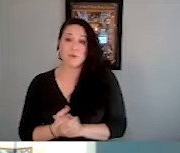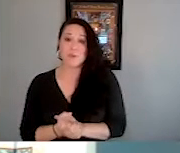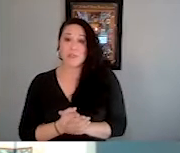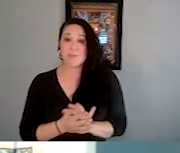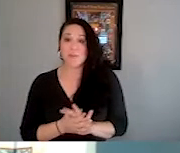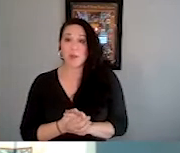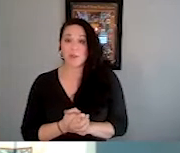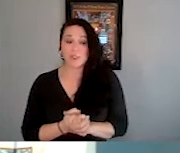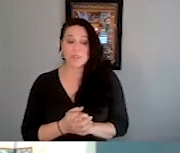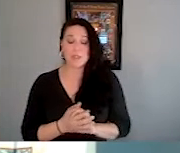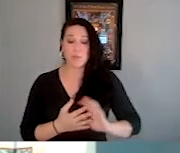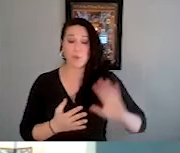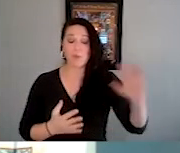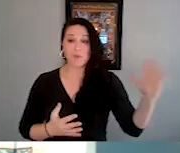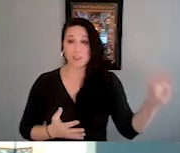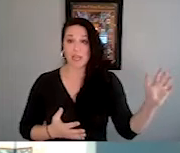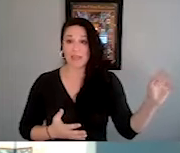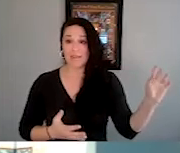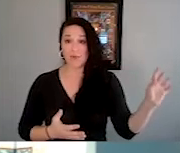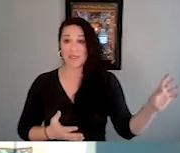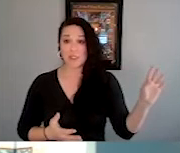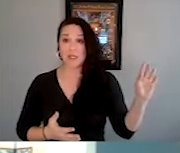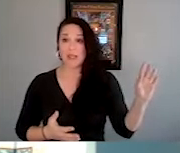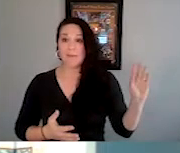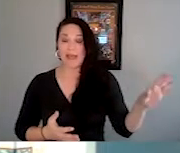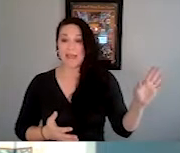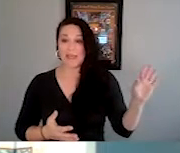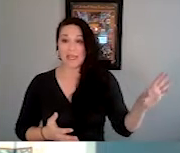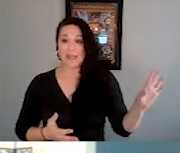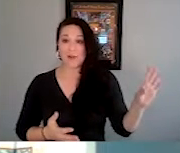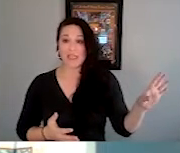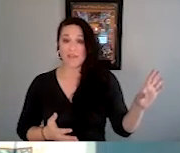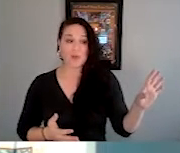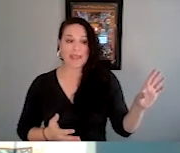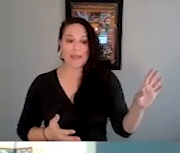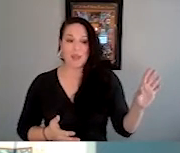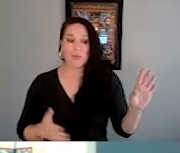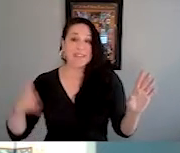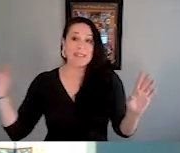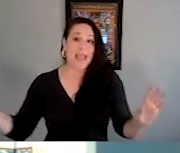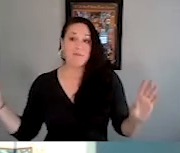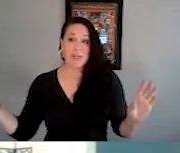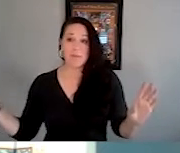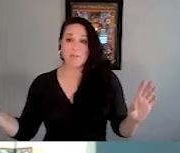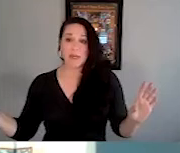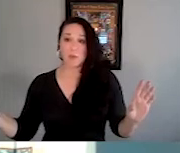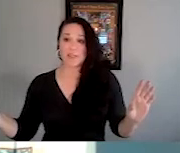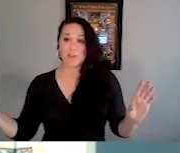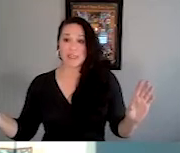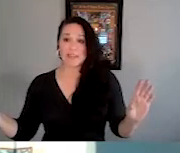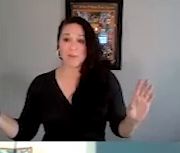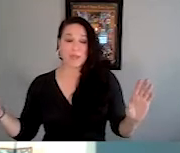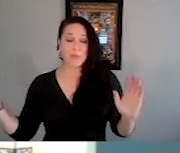need to recruit or expand partnerships. When we first got that information back in 07, 08, we didn't have very many